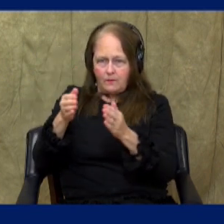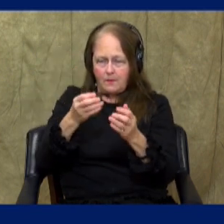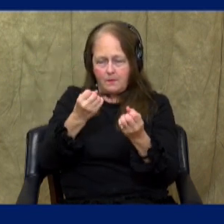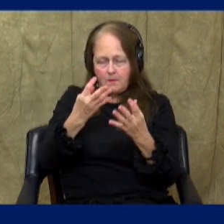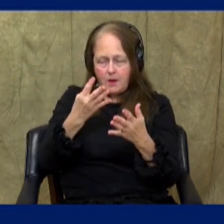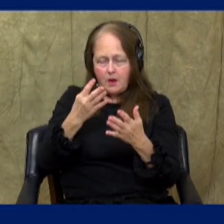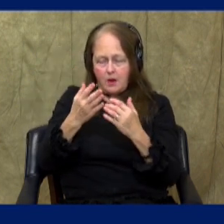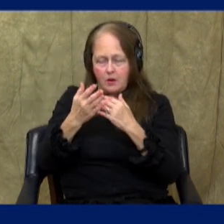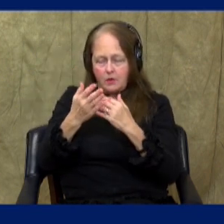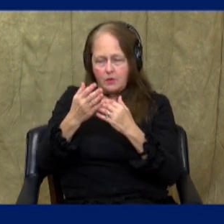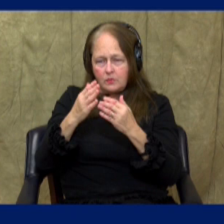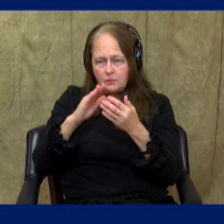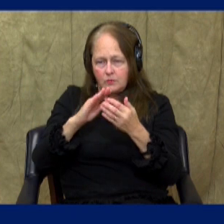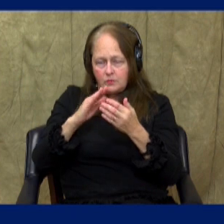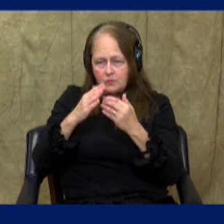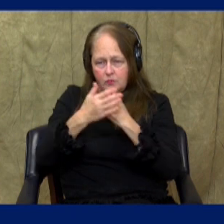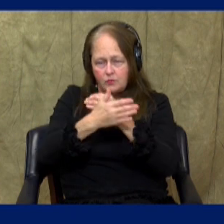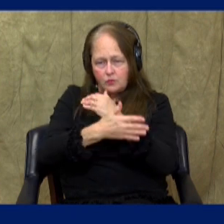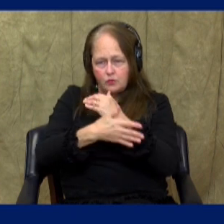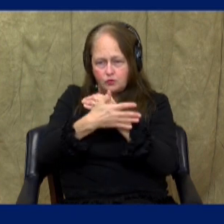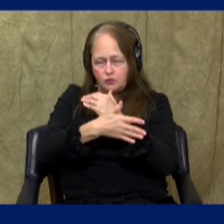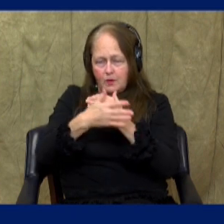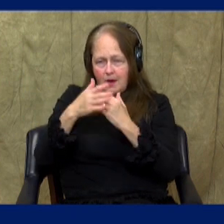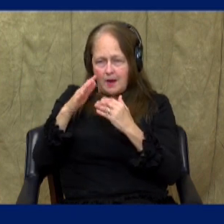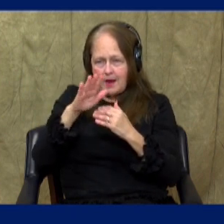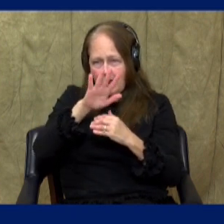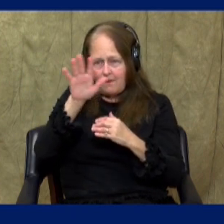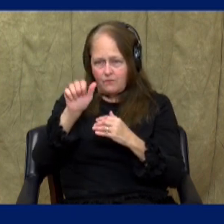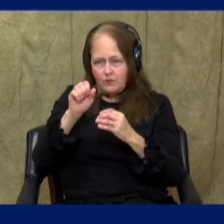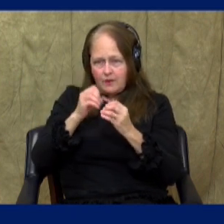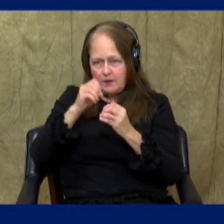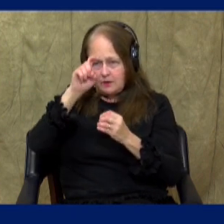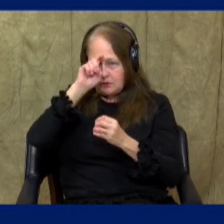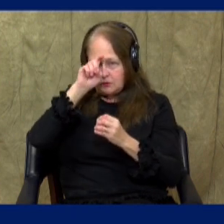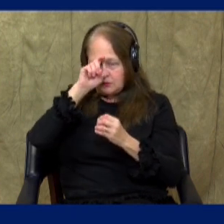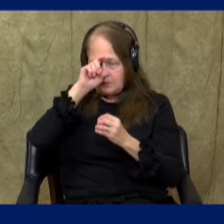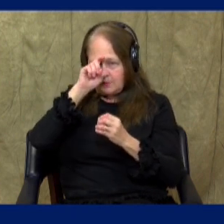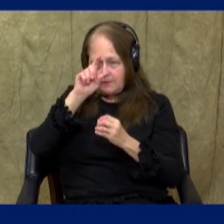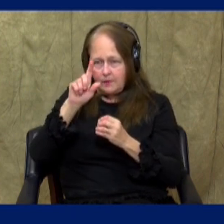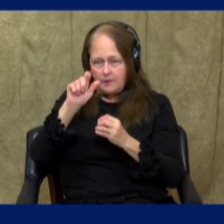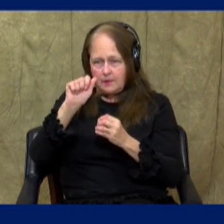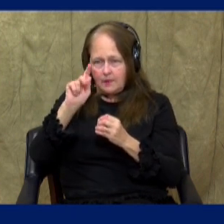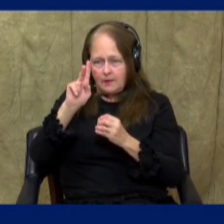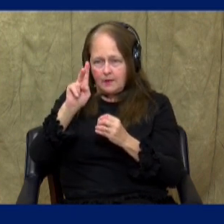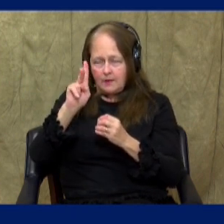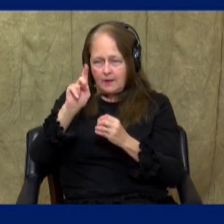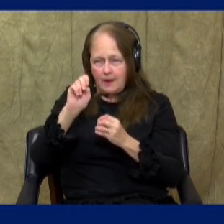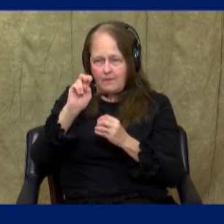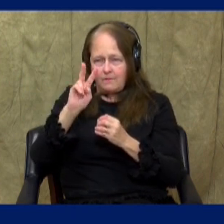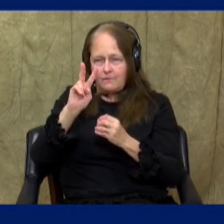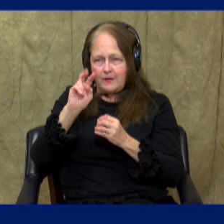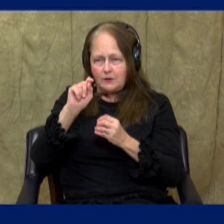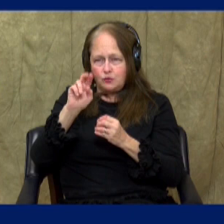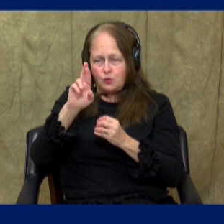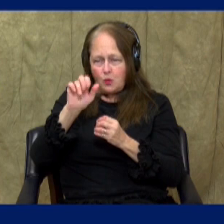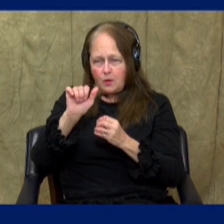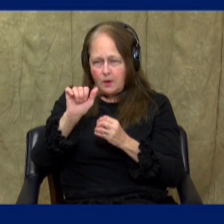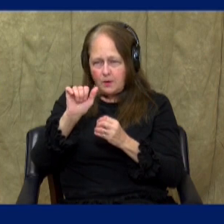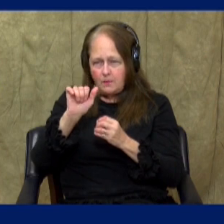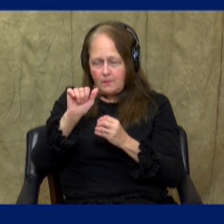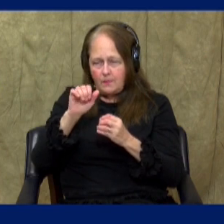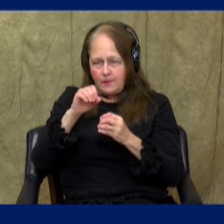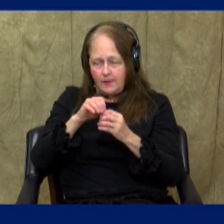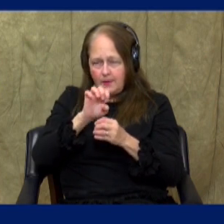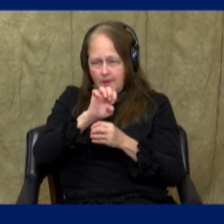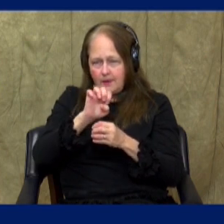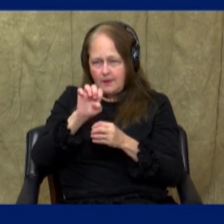in Africa and empties into the Mediterranean Ocean there in Egypt. And also Lake Victoria is found in